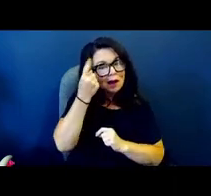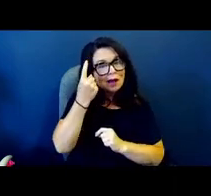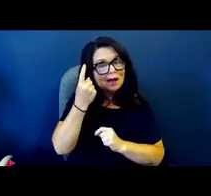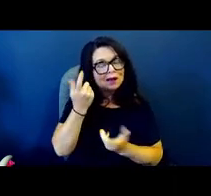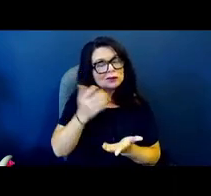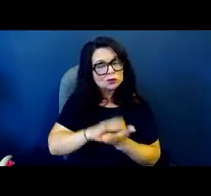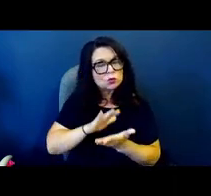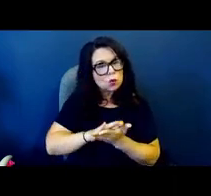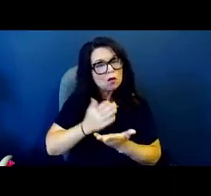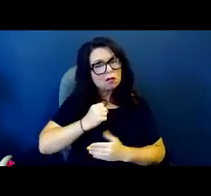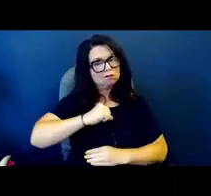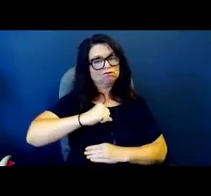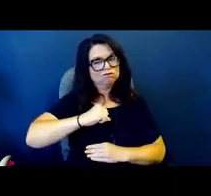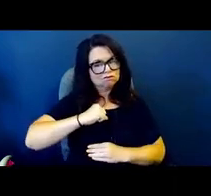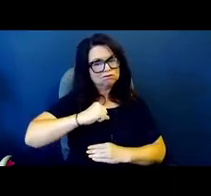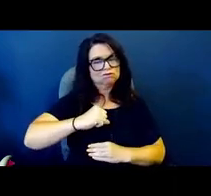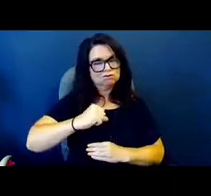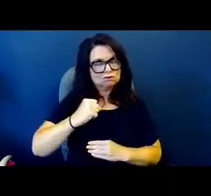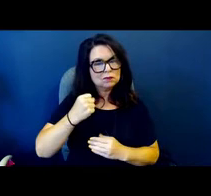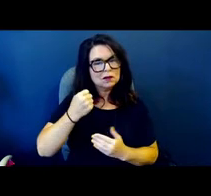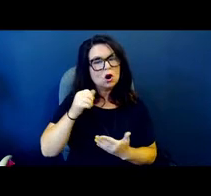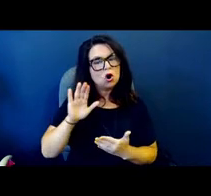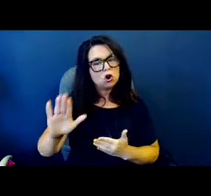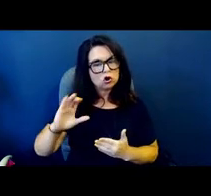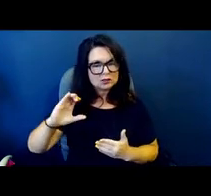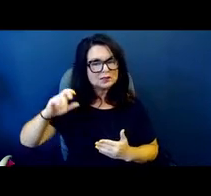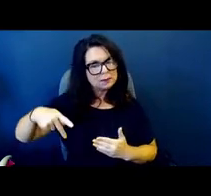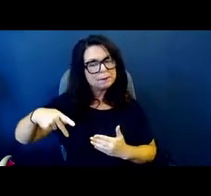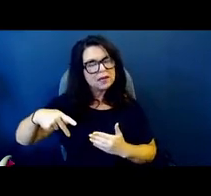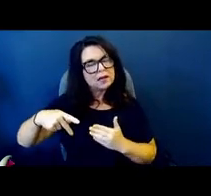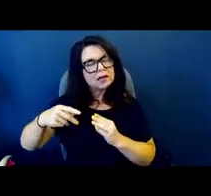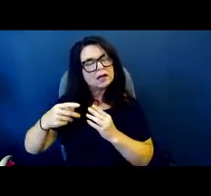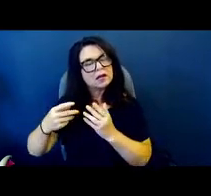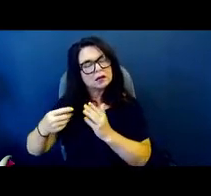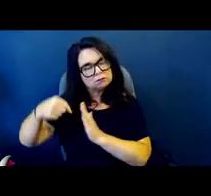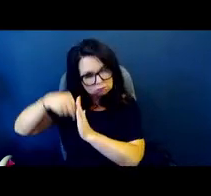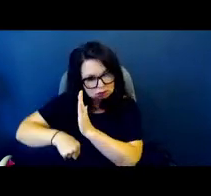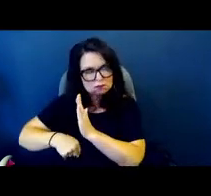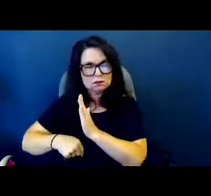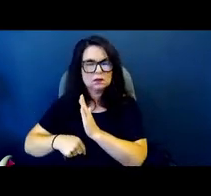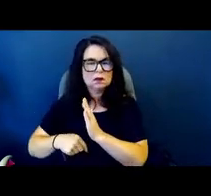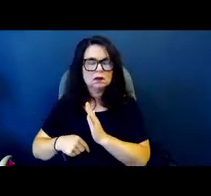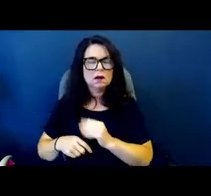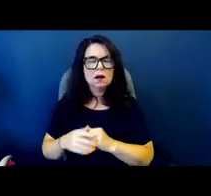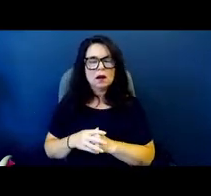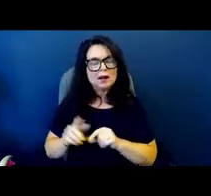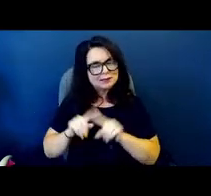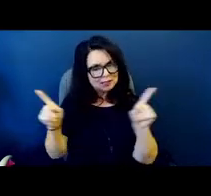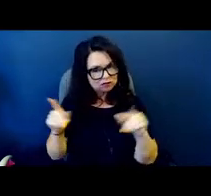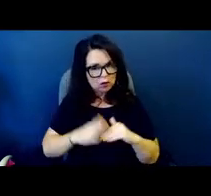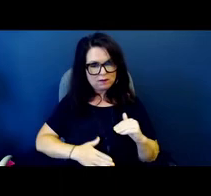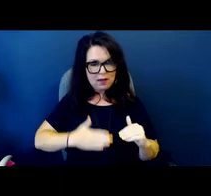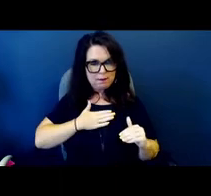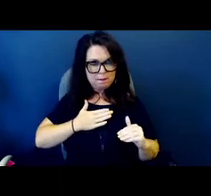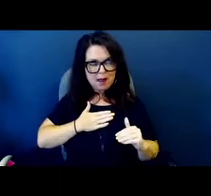cerebral palsy is a bit more involved. She's nonverbal, and she can do a lot less for